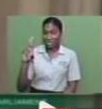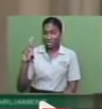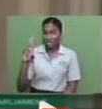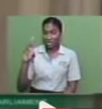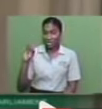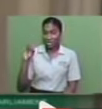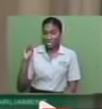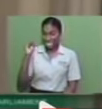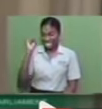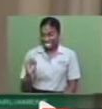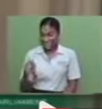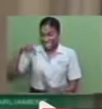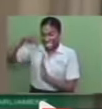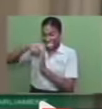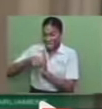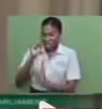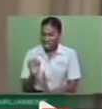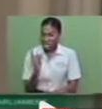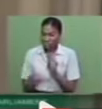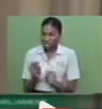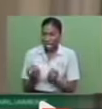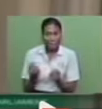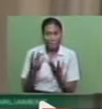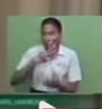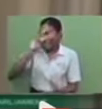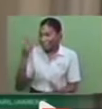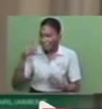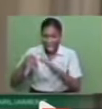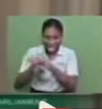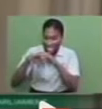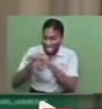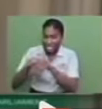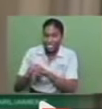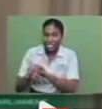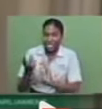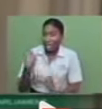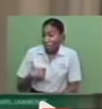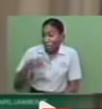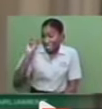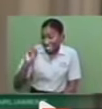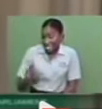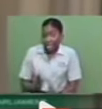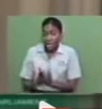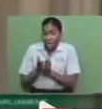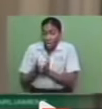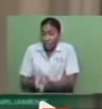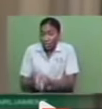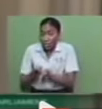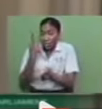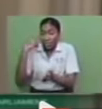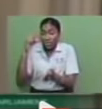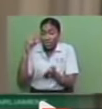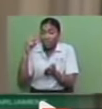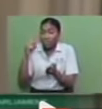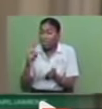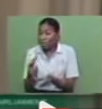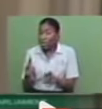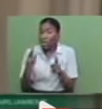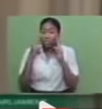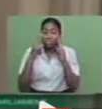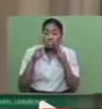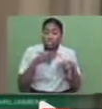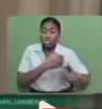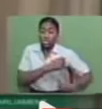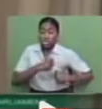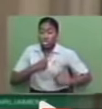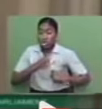you need this. You need this for border security, border safety. This is totally not